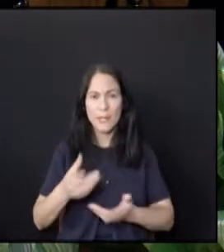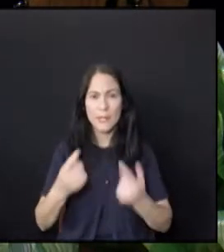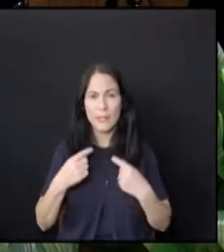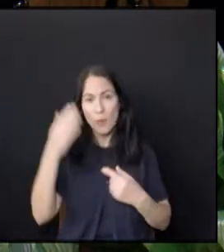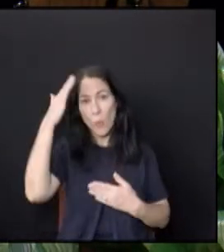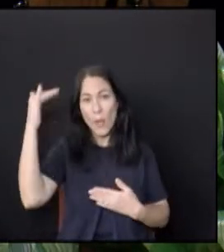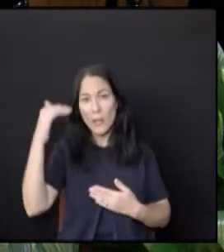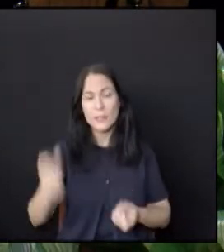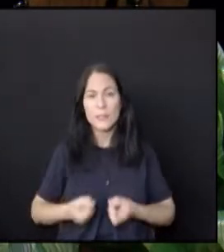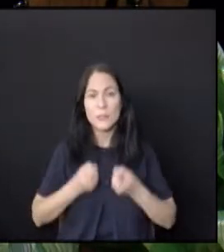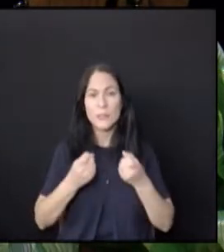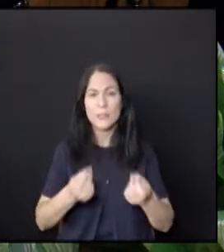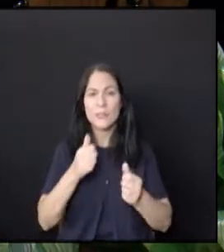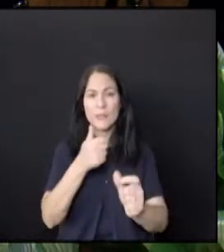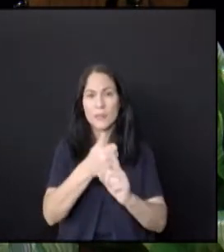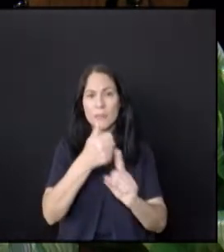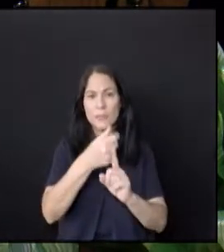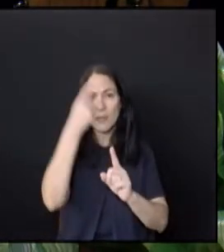many."